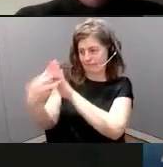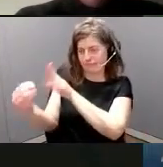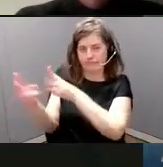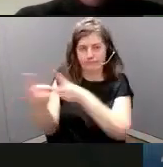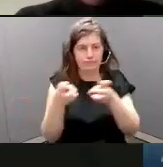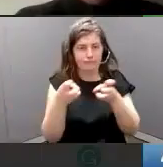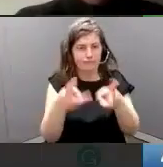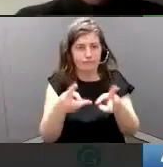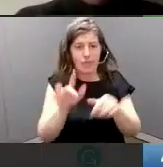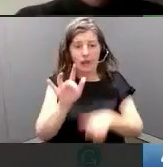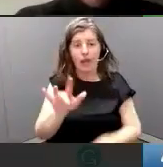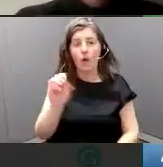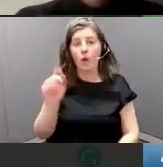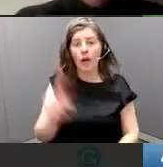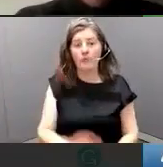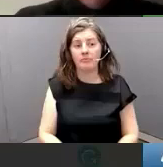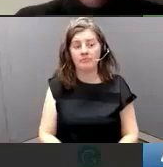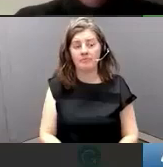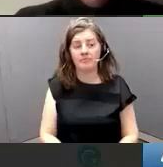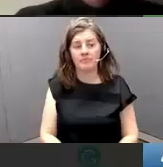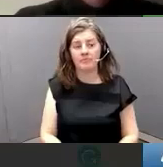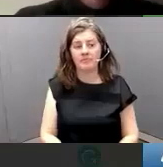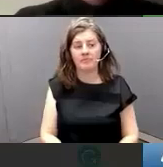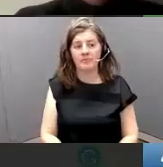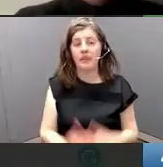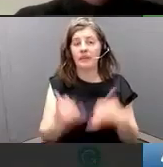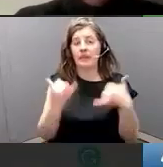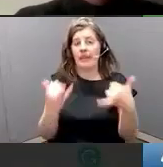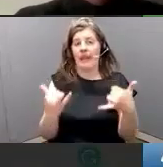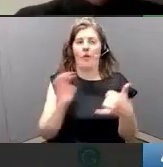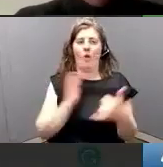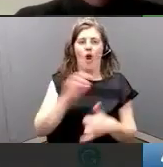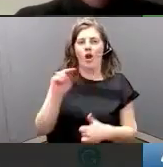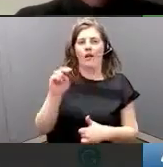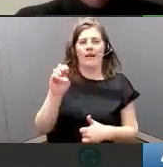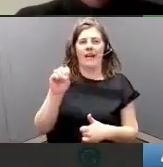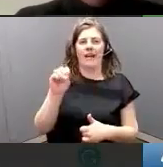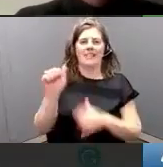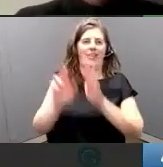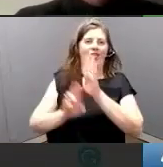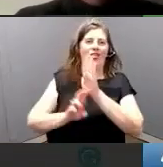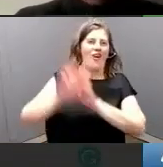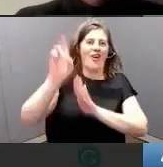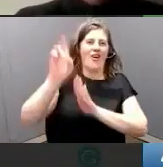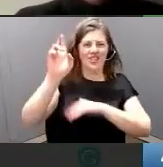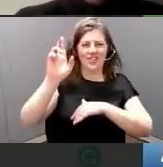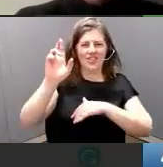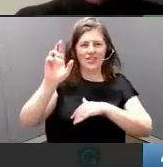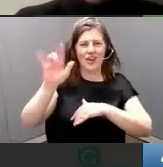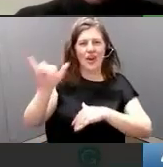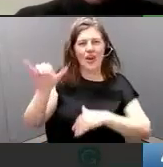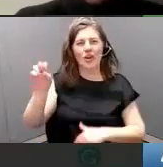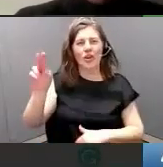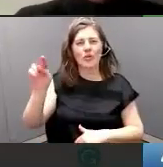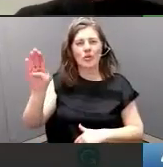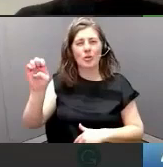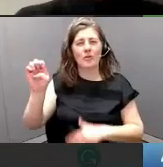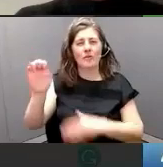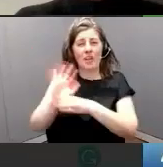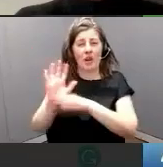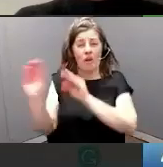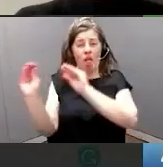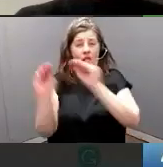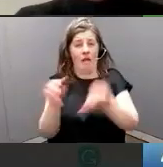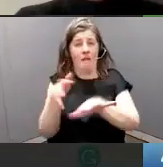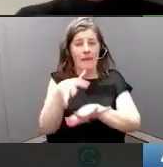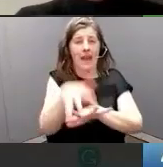and click OK. Now our NASA launch YouTube video is embedded nicely